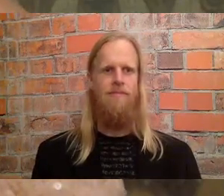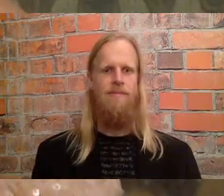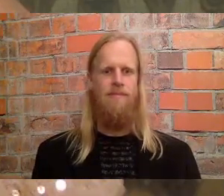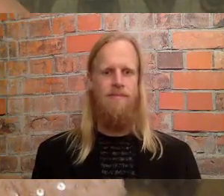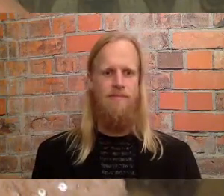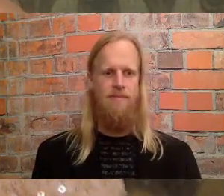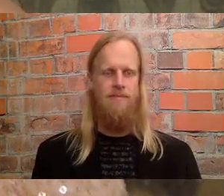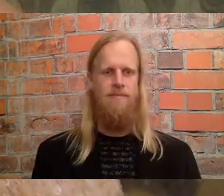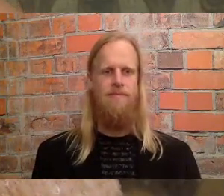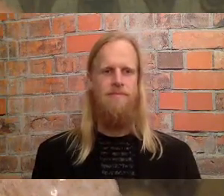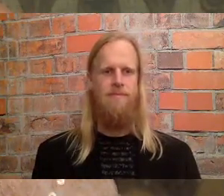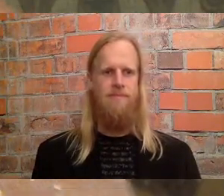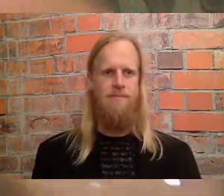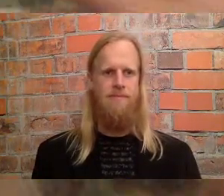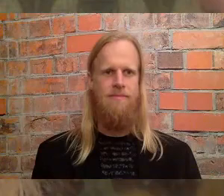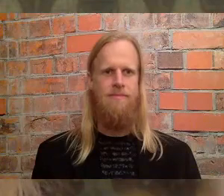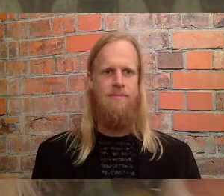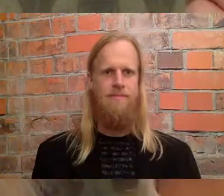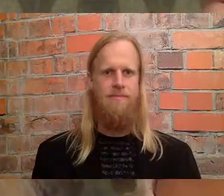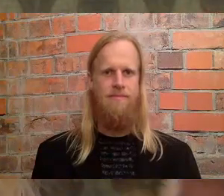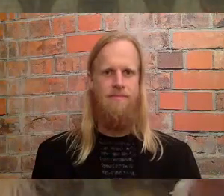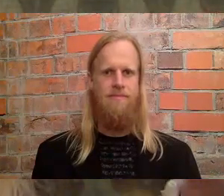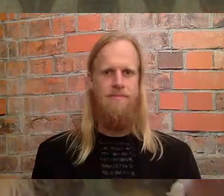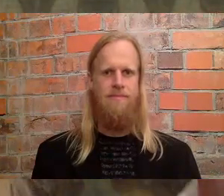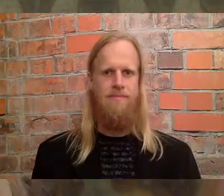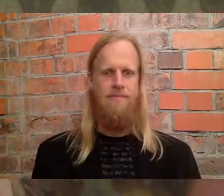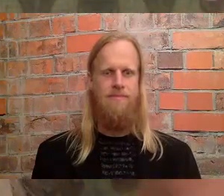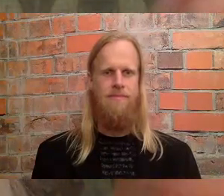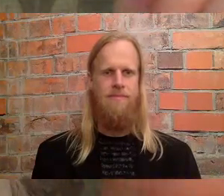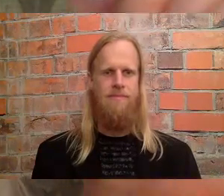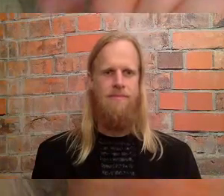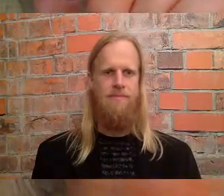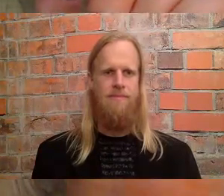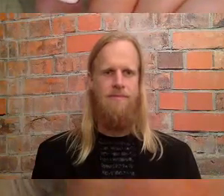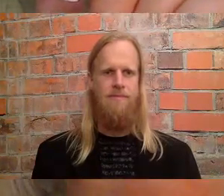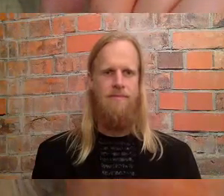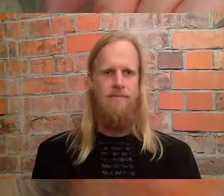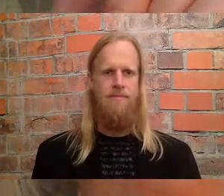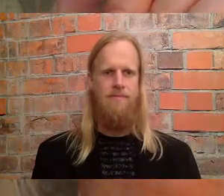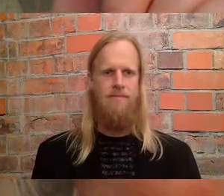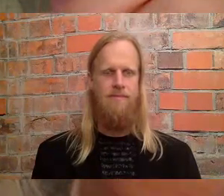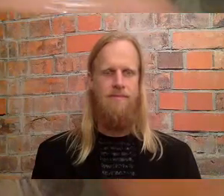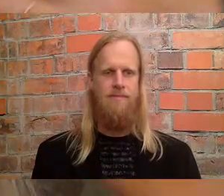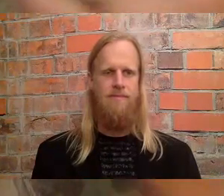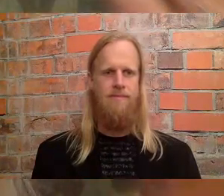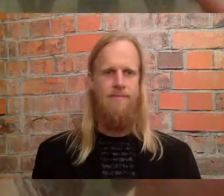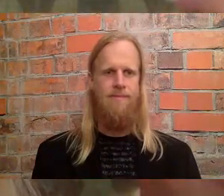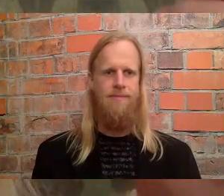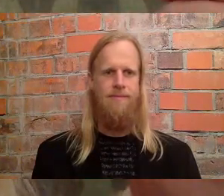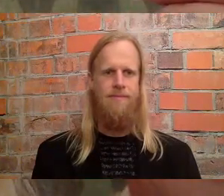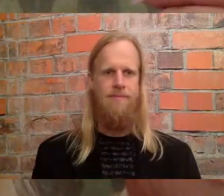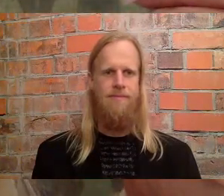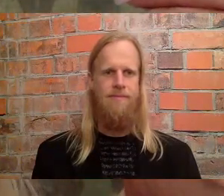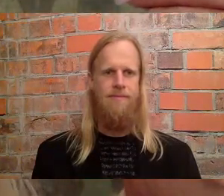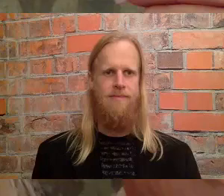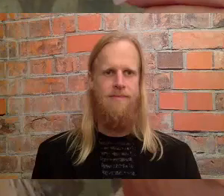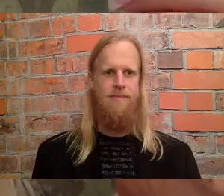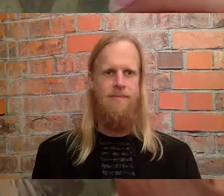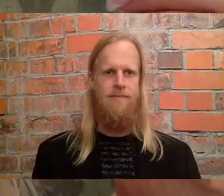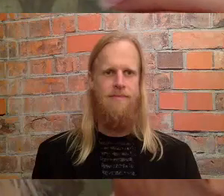If you're not chatting with us, either on Facebook or here in the Circle Live, and you're watching this on